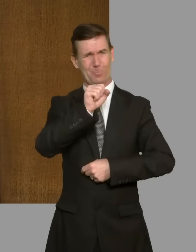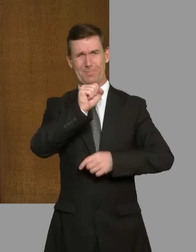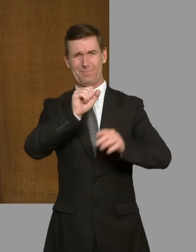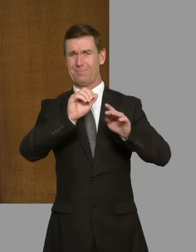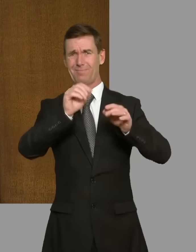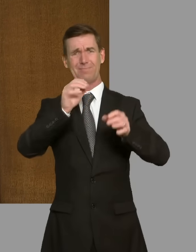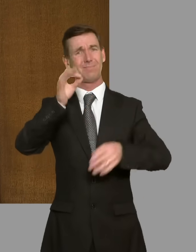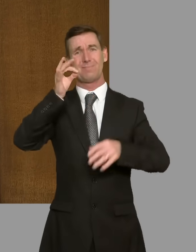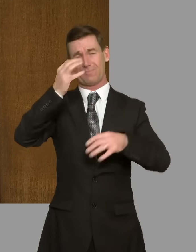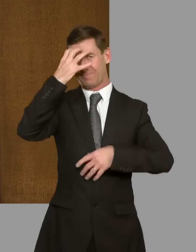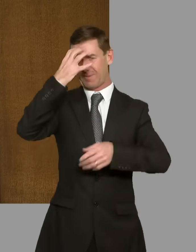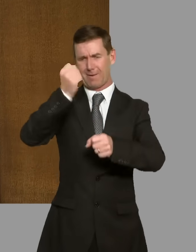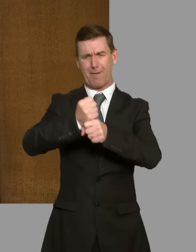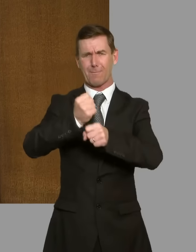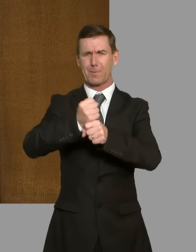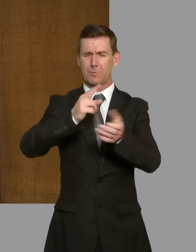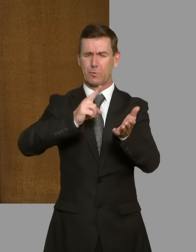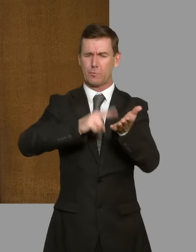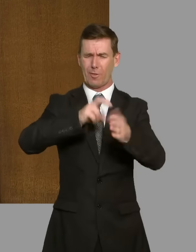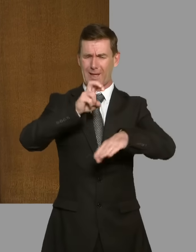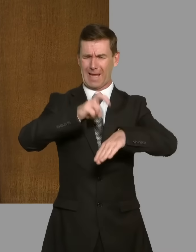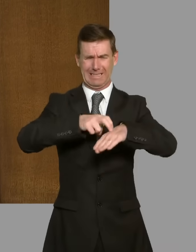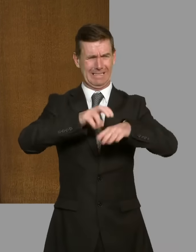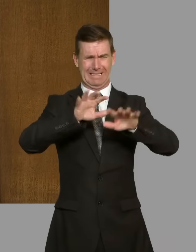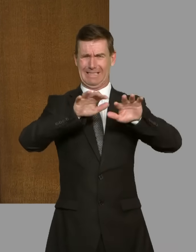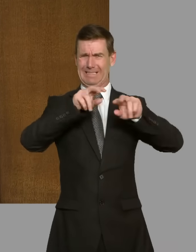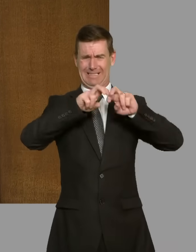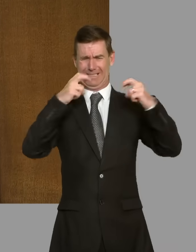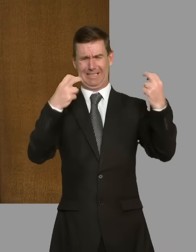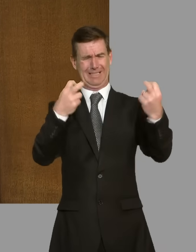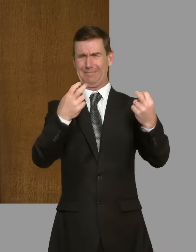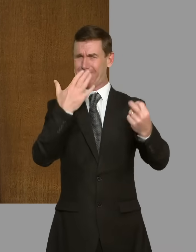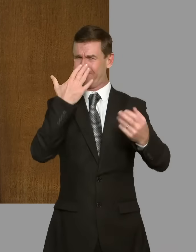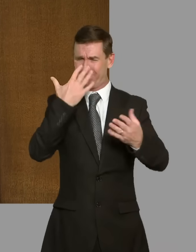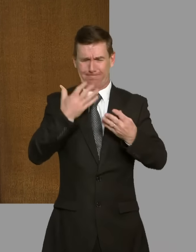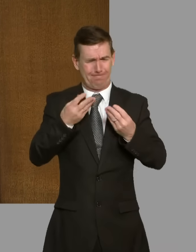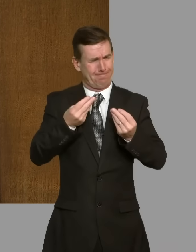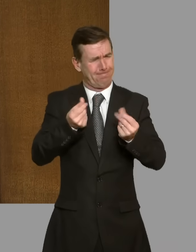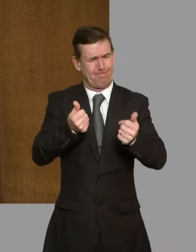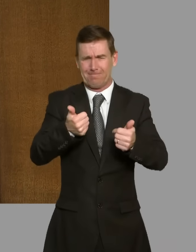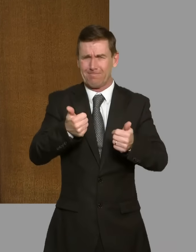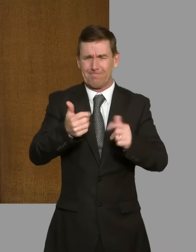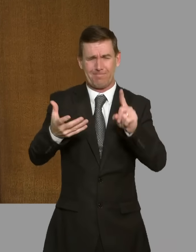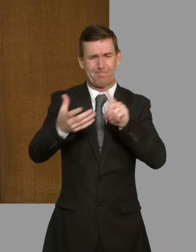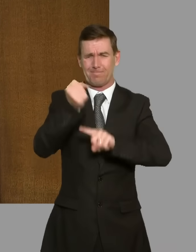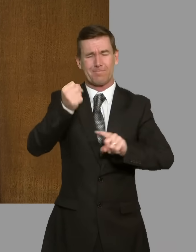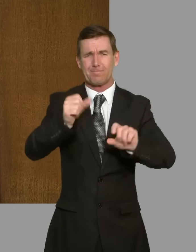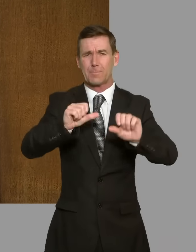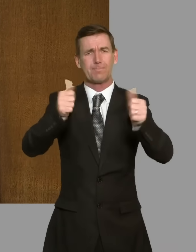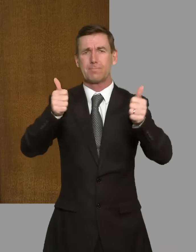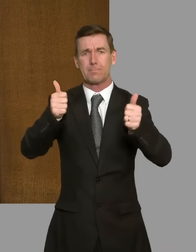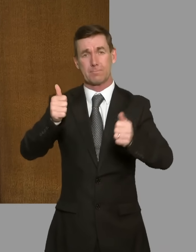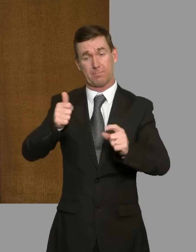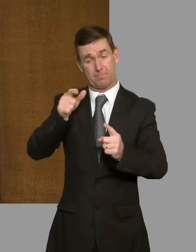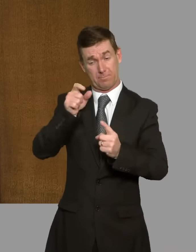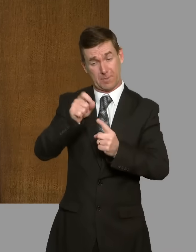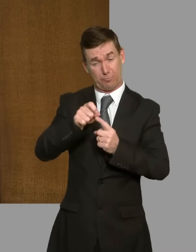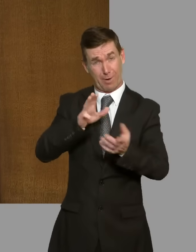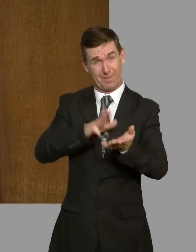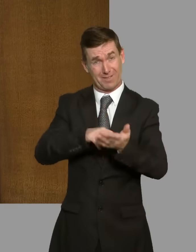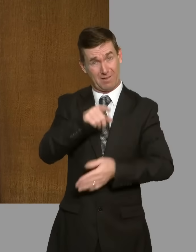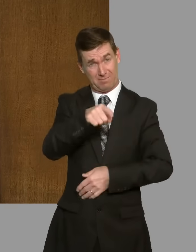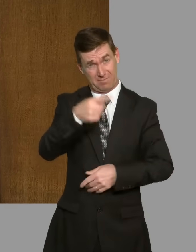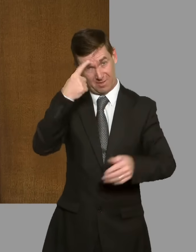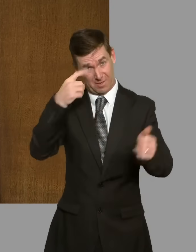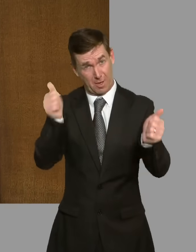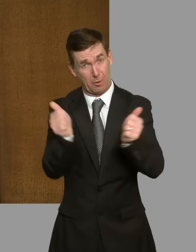common ground across the political parties too. Does the Prime Minister agree with me that now is the time for a structured conversation which protects